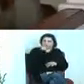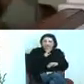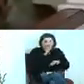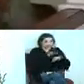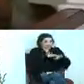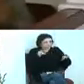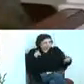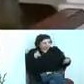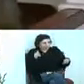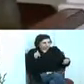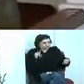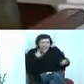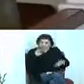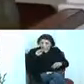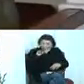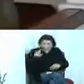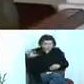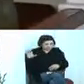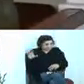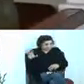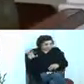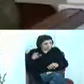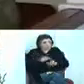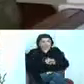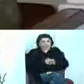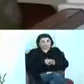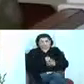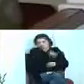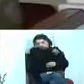calling founders